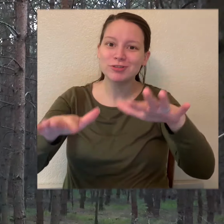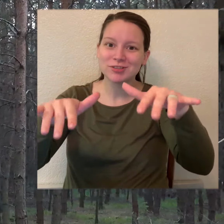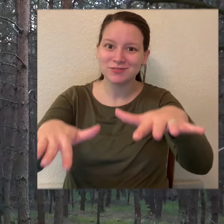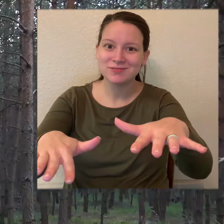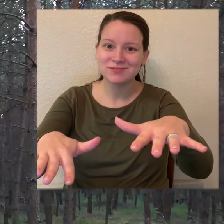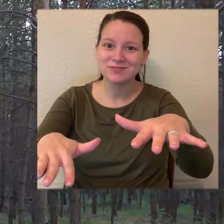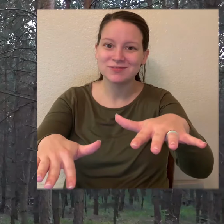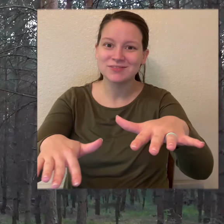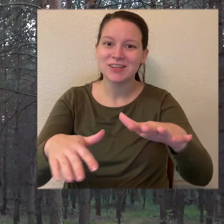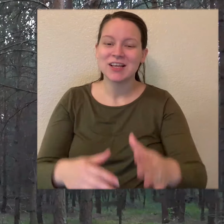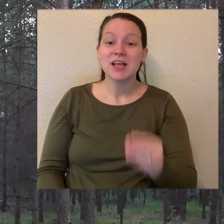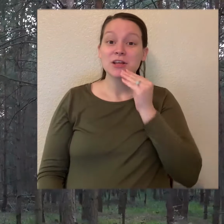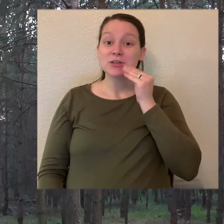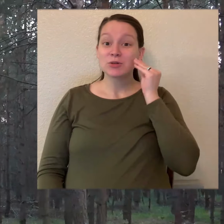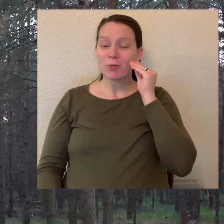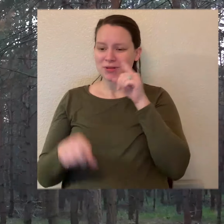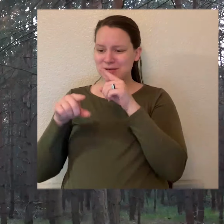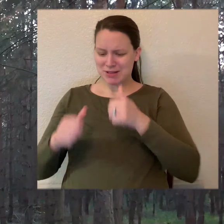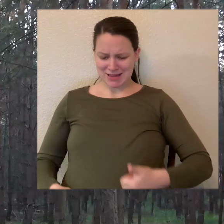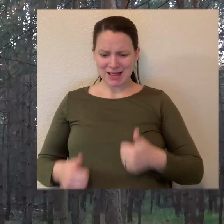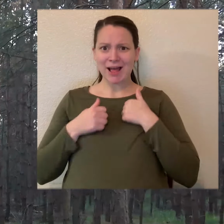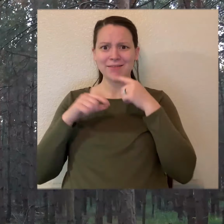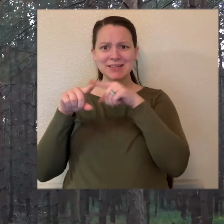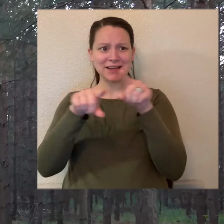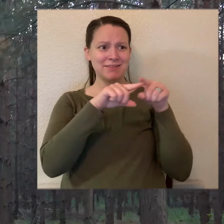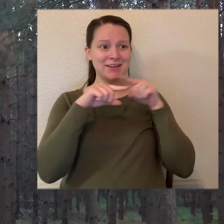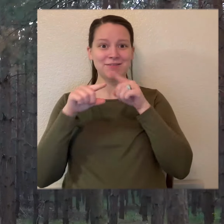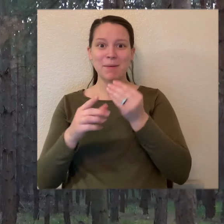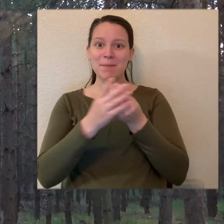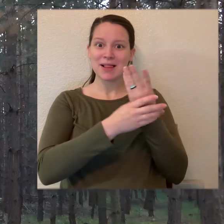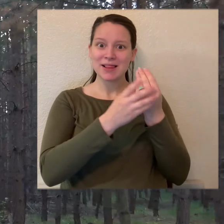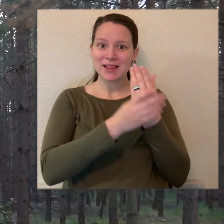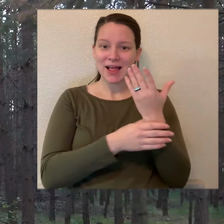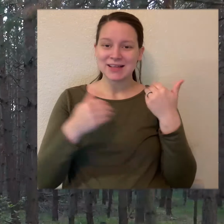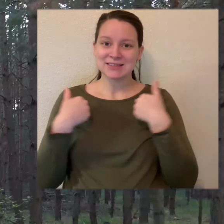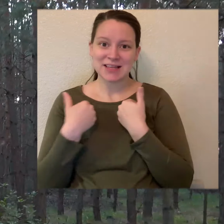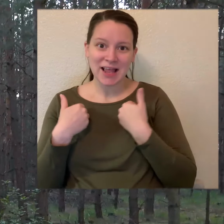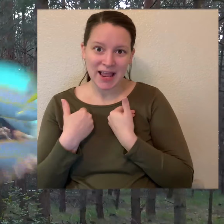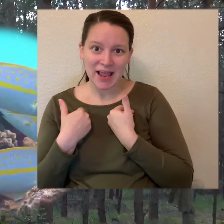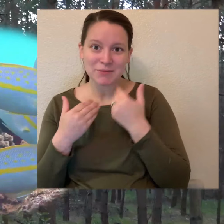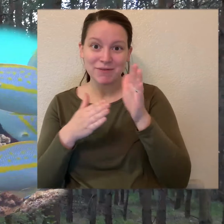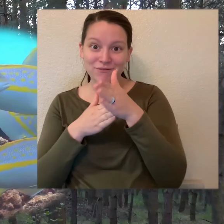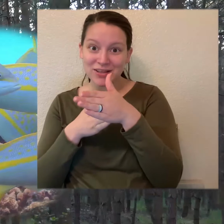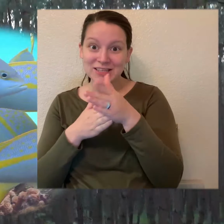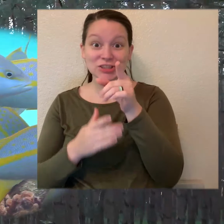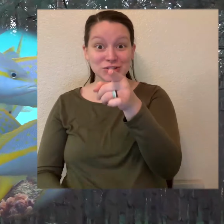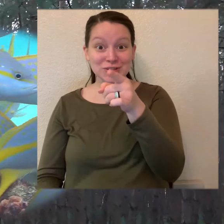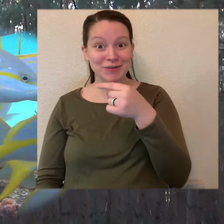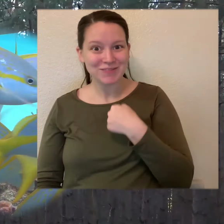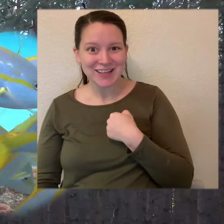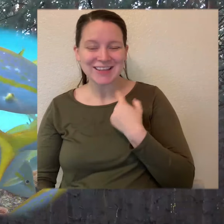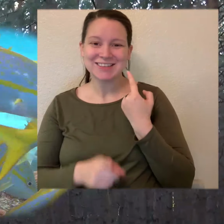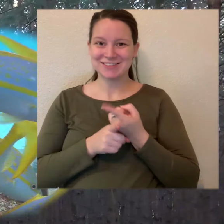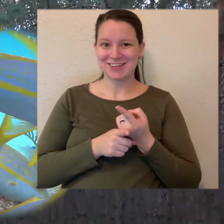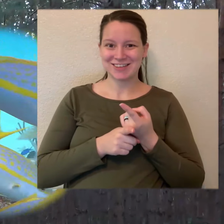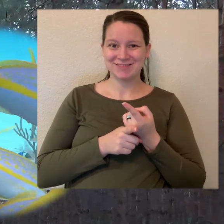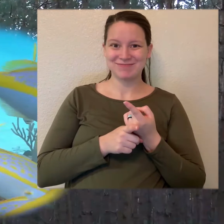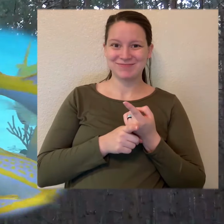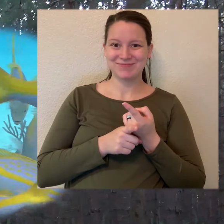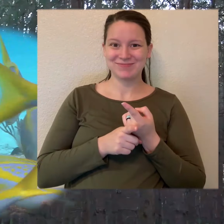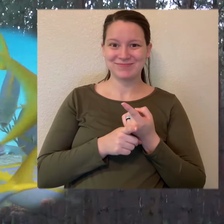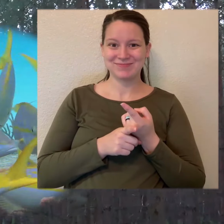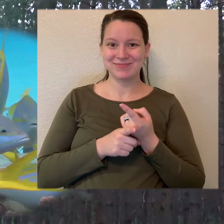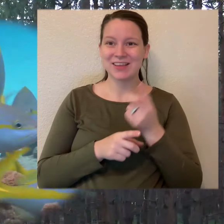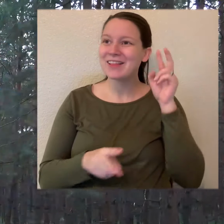The Earth is home to all kinds of different life Plants, animals, there's fish in there, then you and me That's